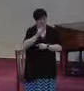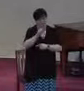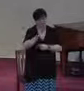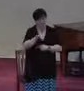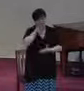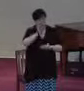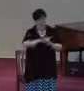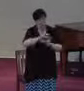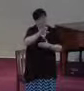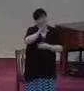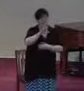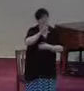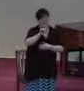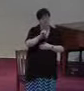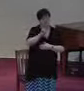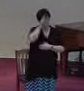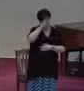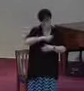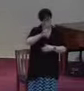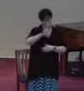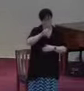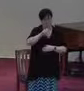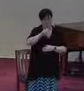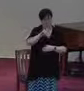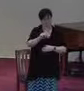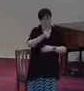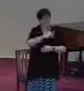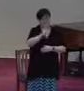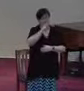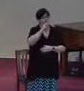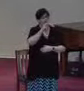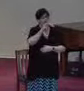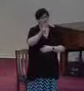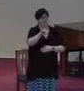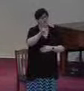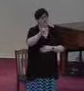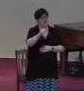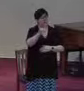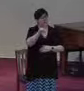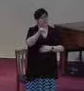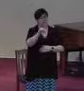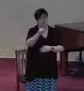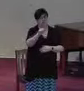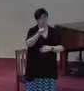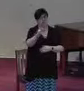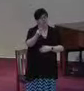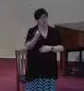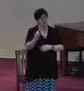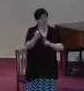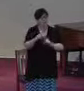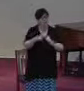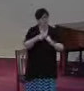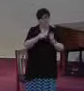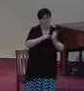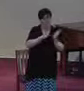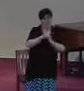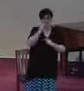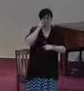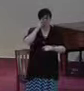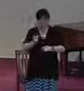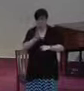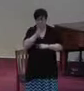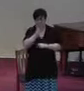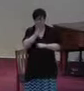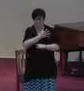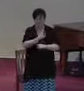Clopas, and Mary Magdalene. When Jesus saw his mother there and the disciple whom he loved